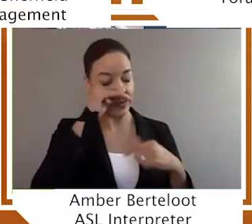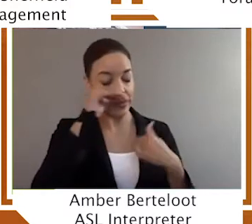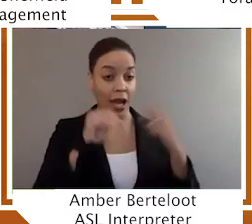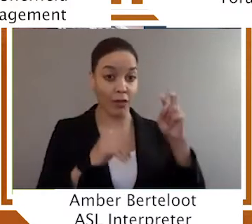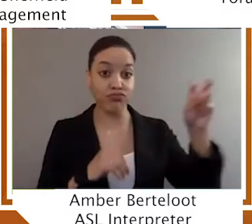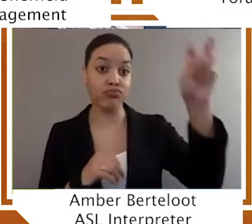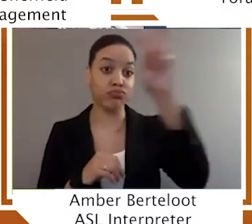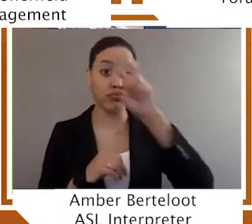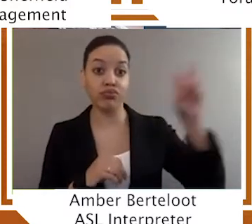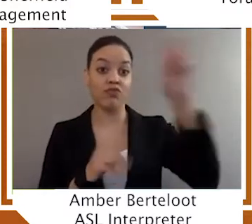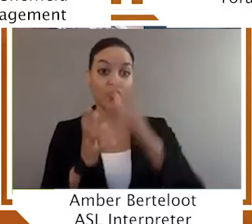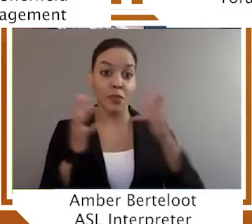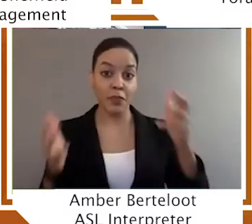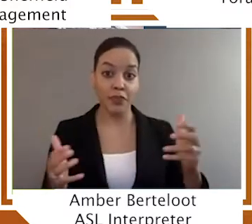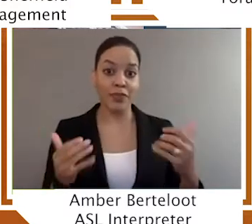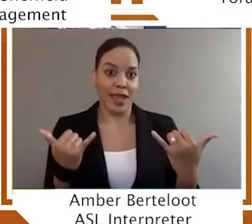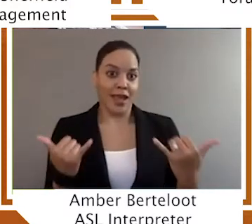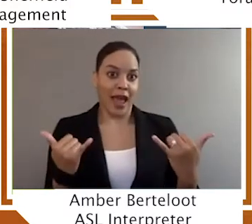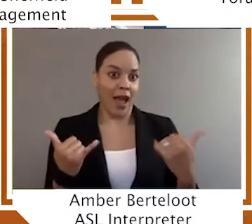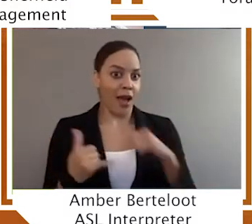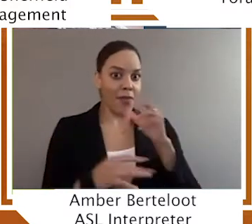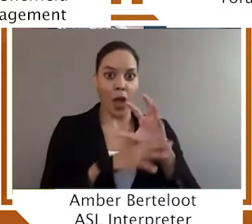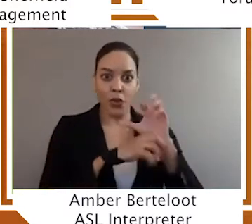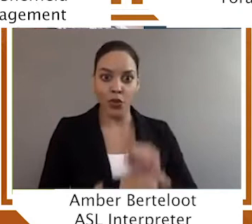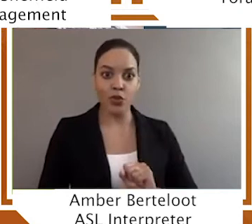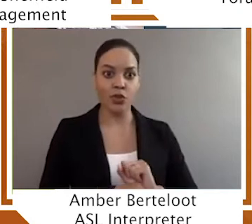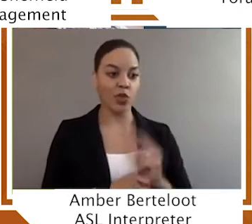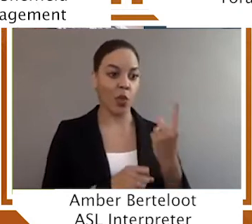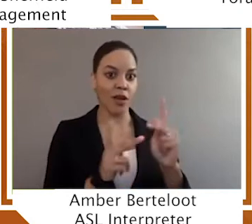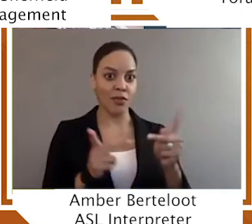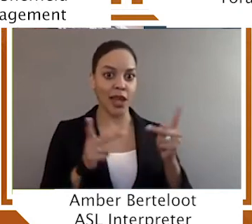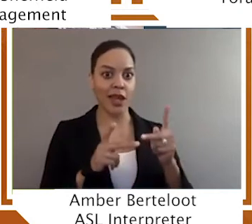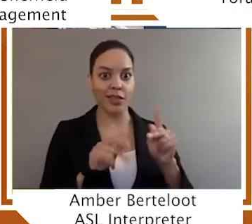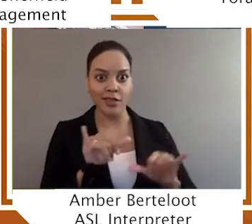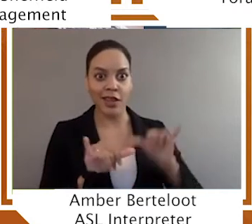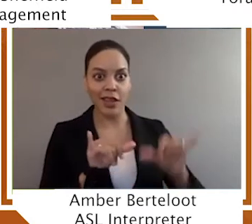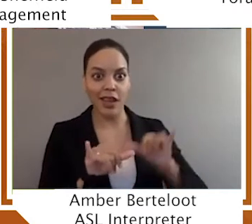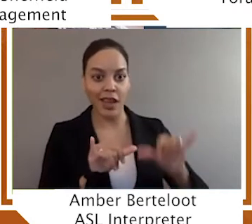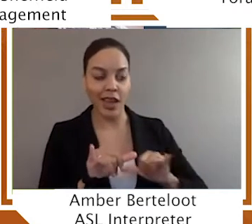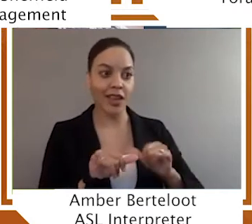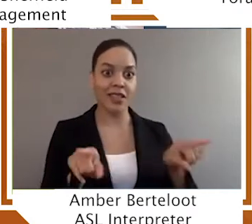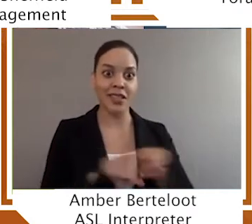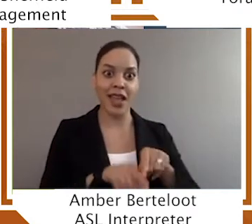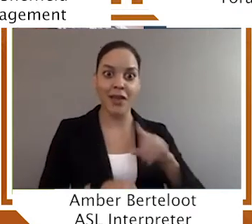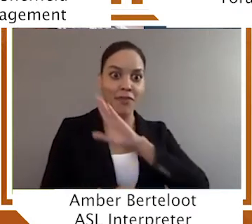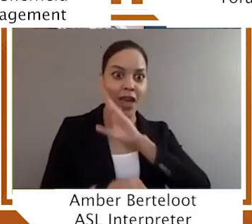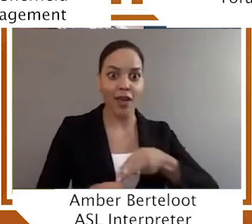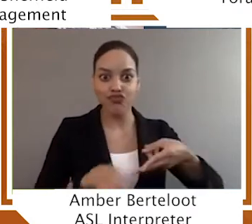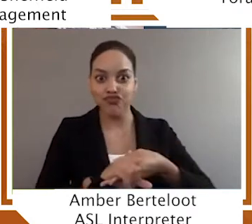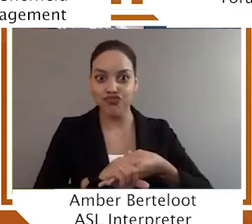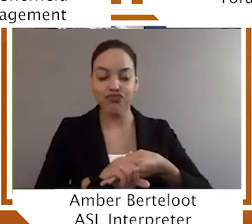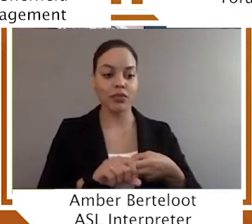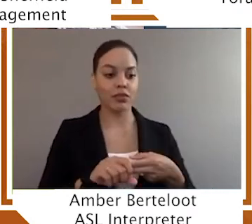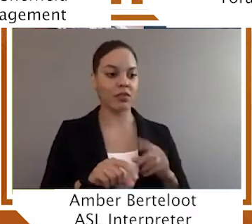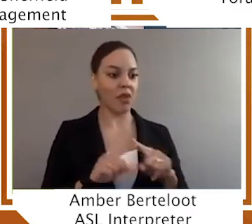the same bed. I like it now. I didn't know if I liked it for a while. I'm also single with